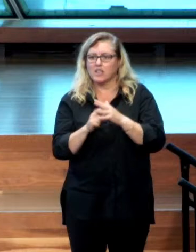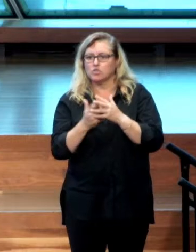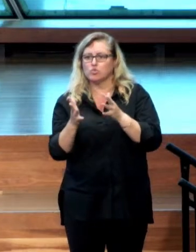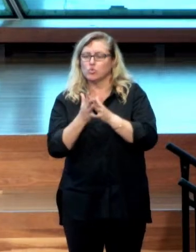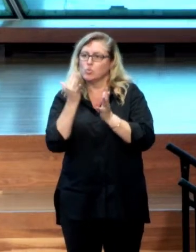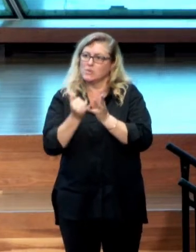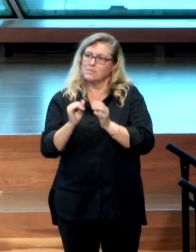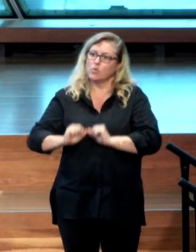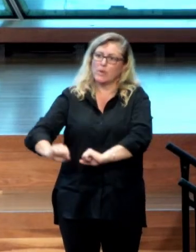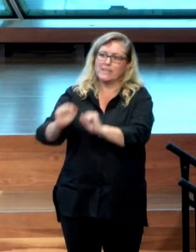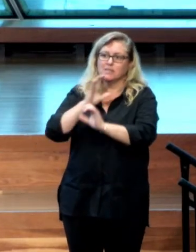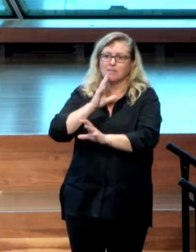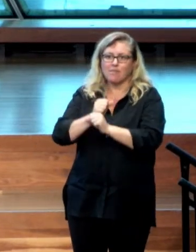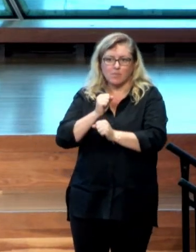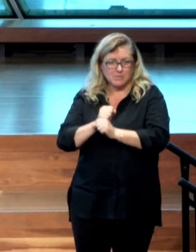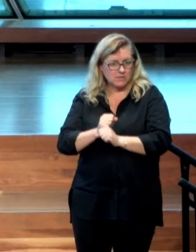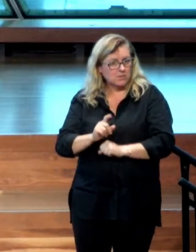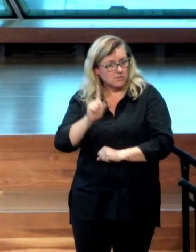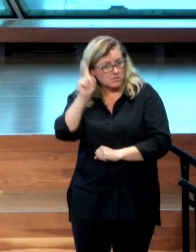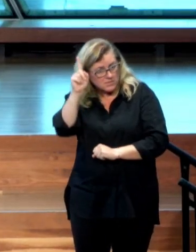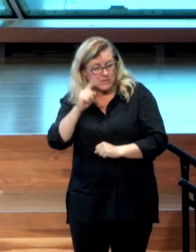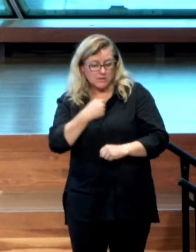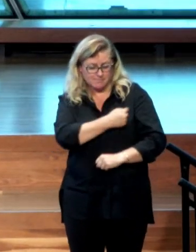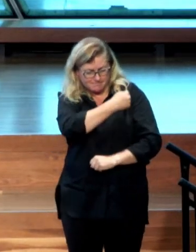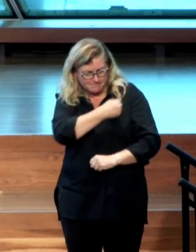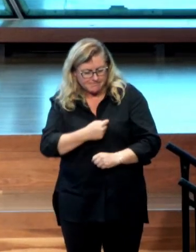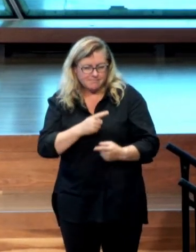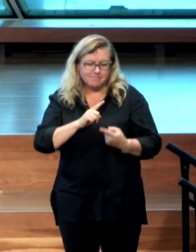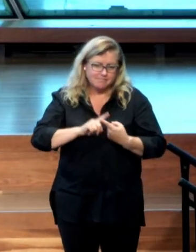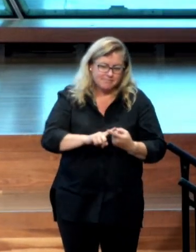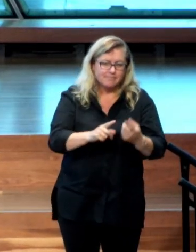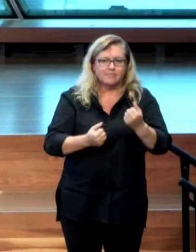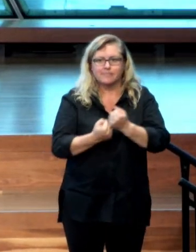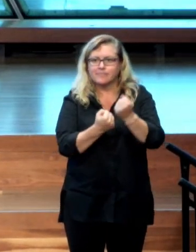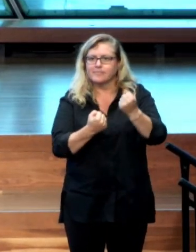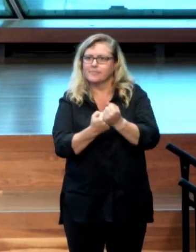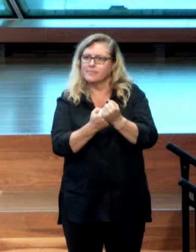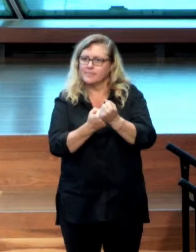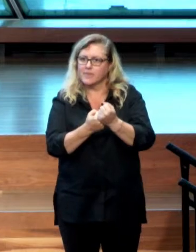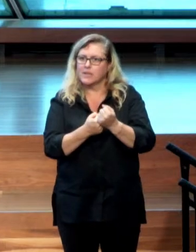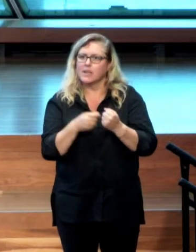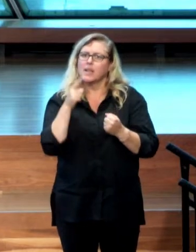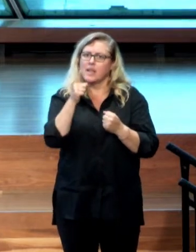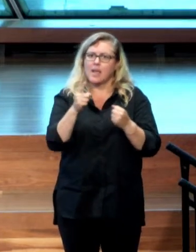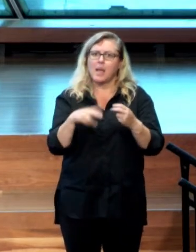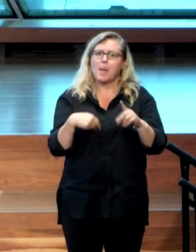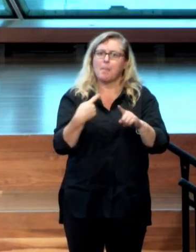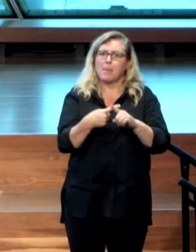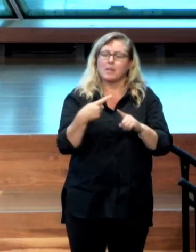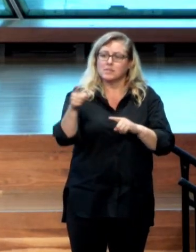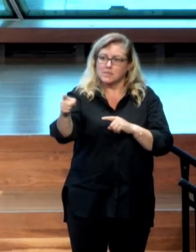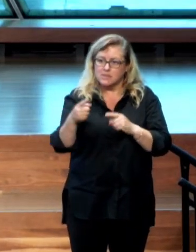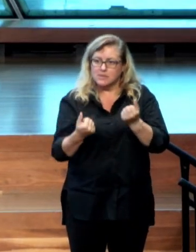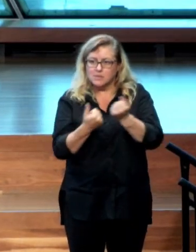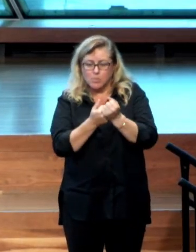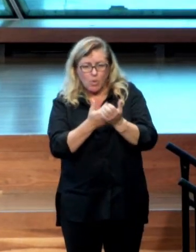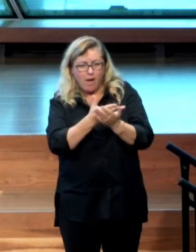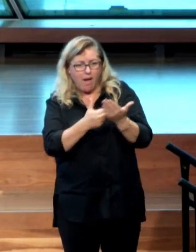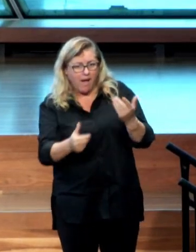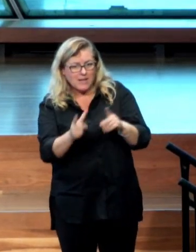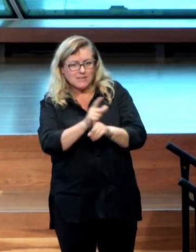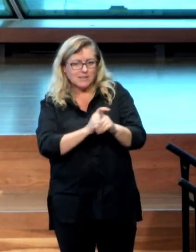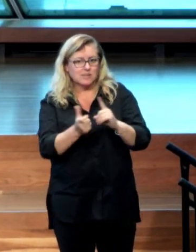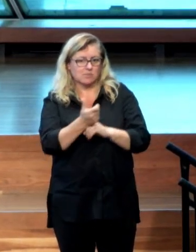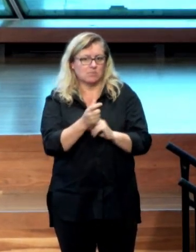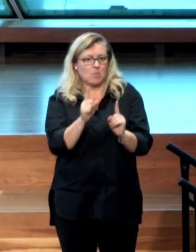government for their continued support and commitment to the awards, and also their broader support of arts and culture. I tell you, it can't be